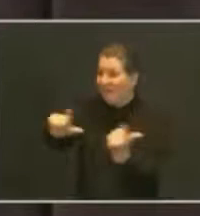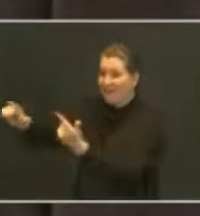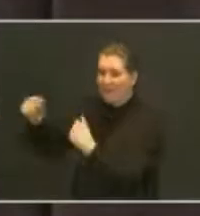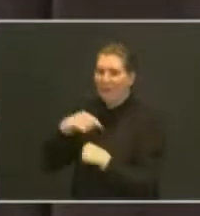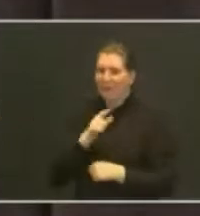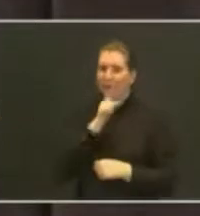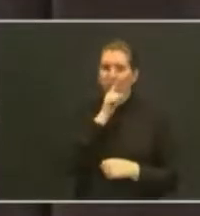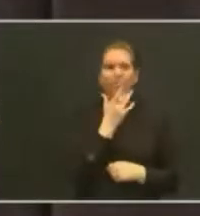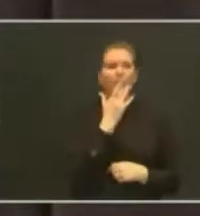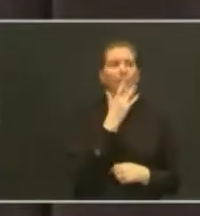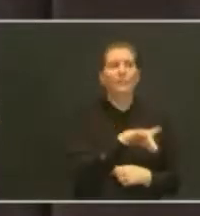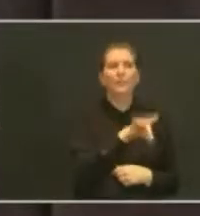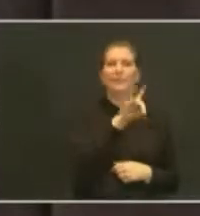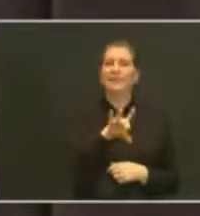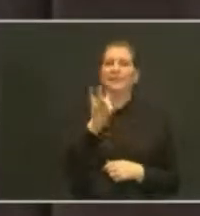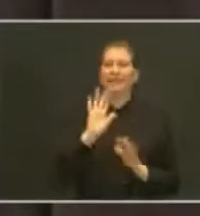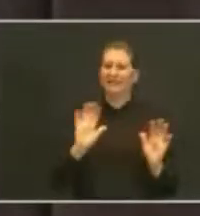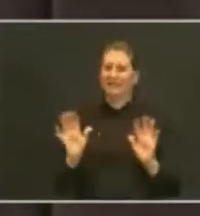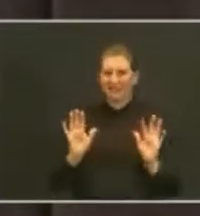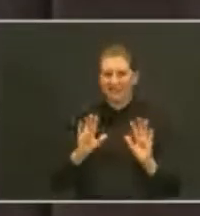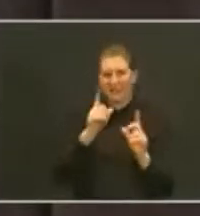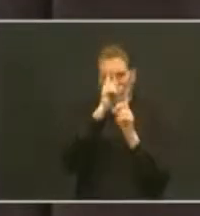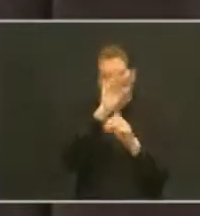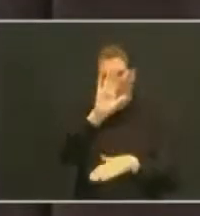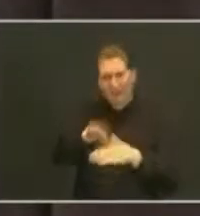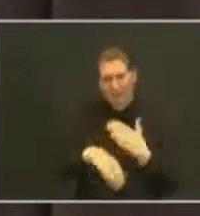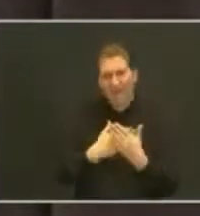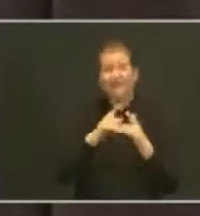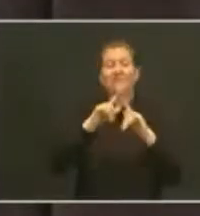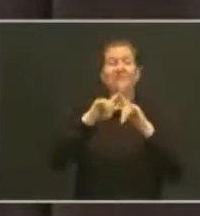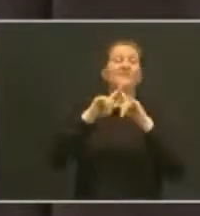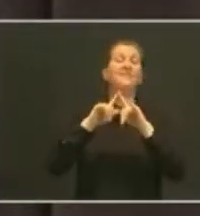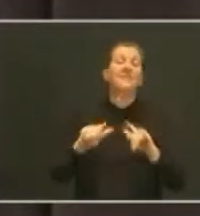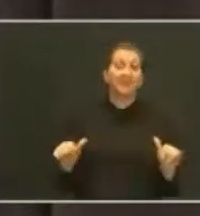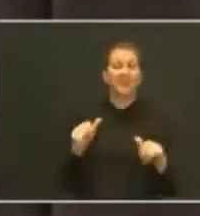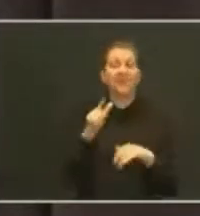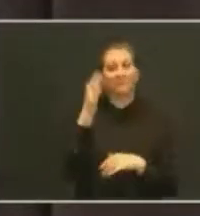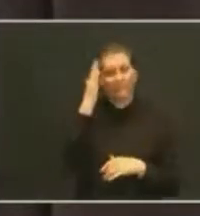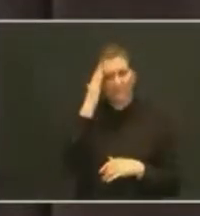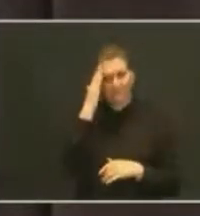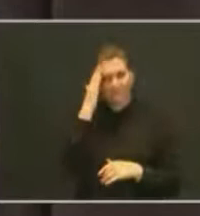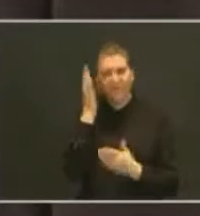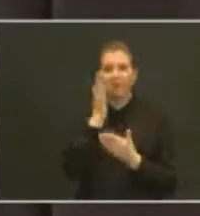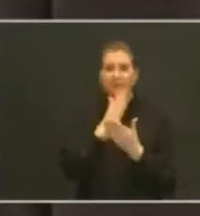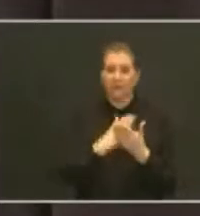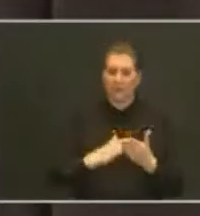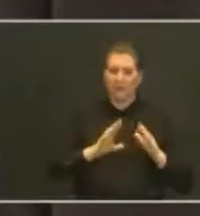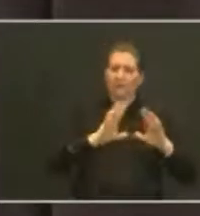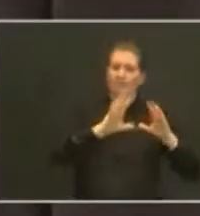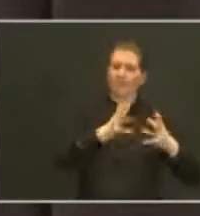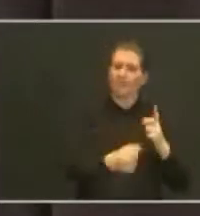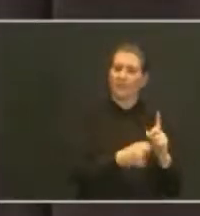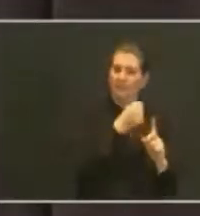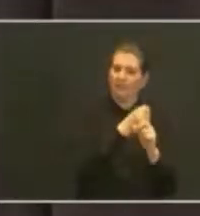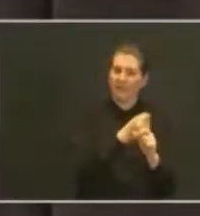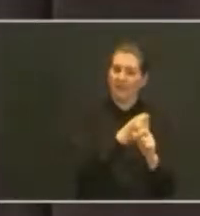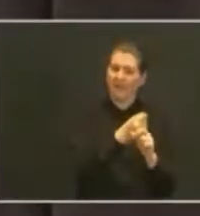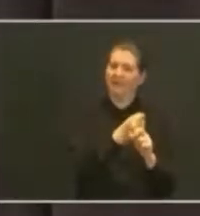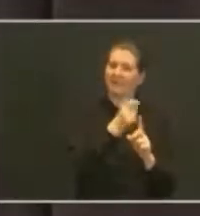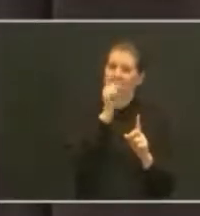But we also know that we need to catch up in some of our other more